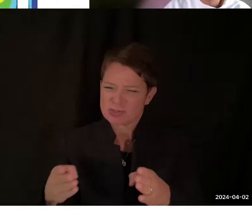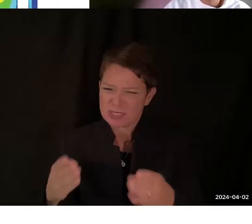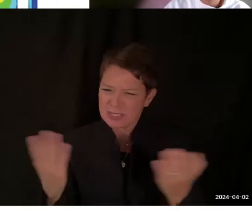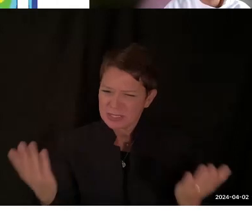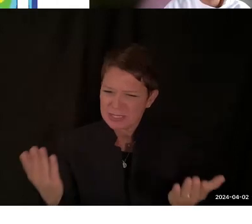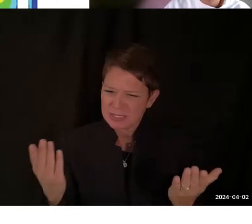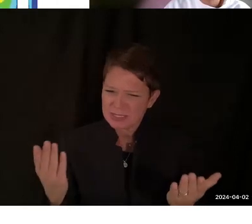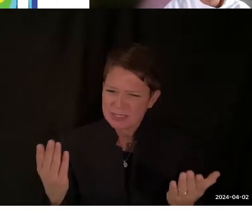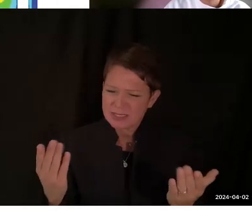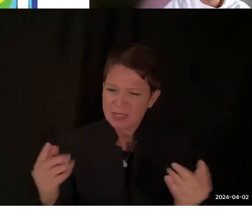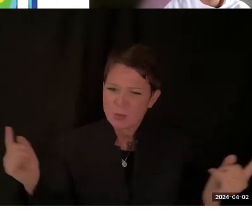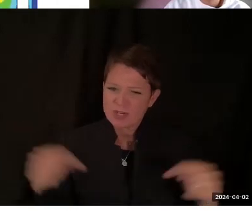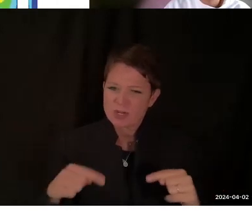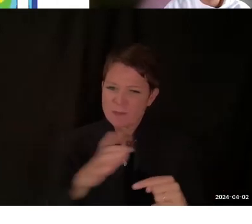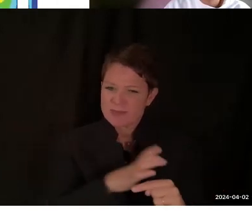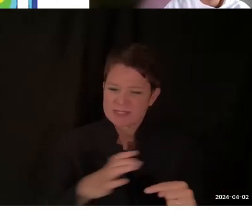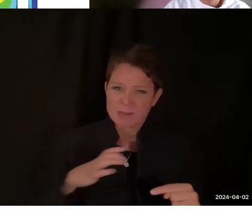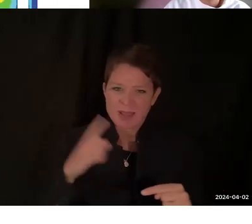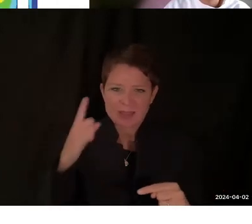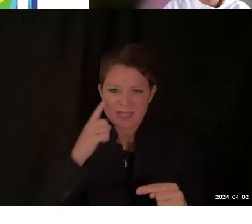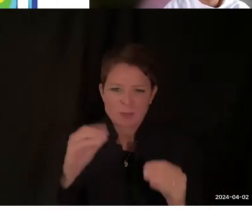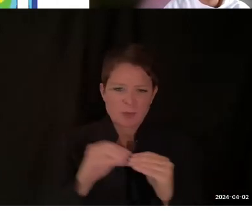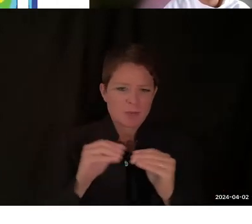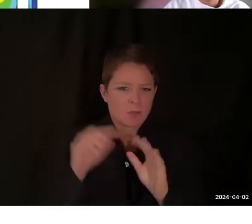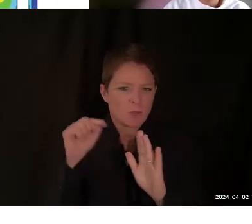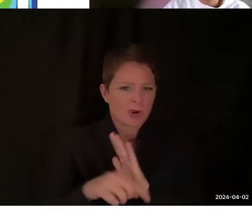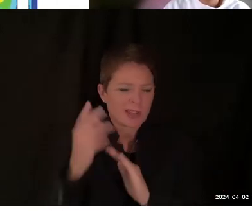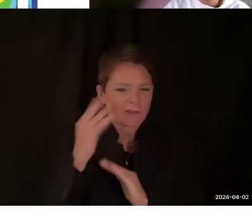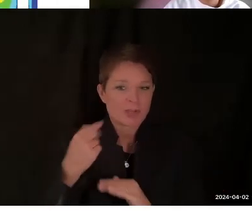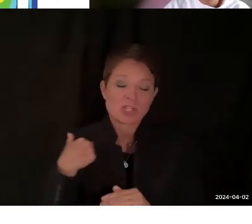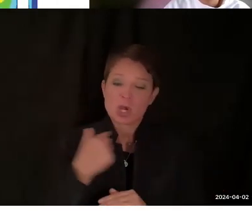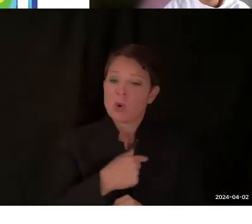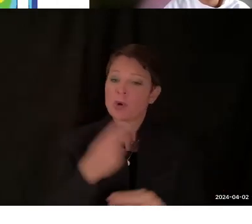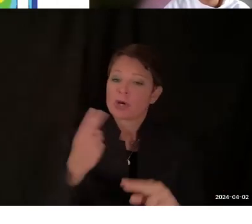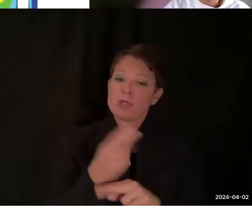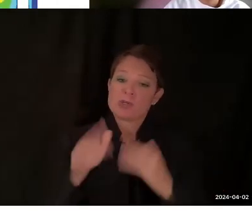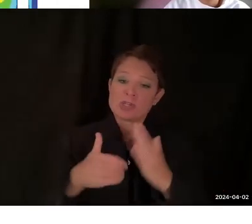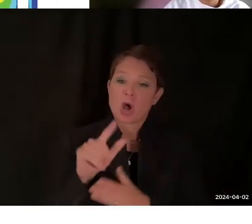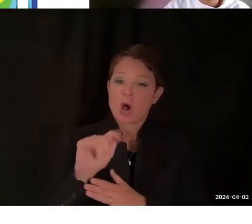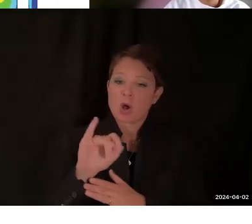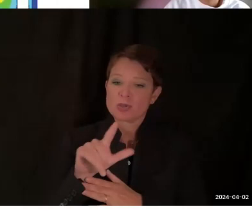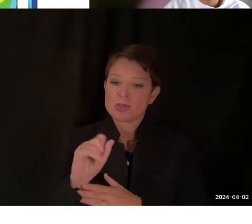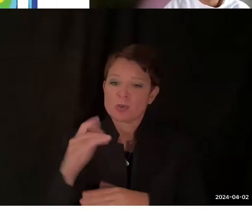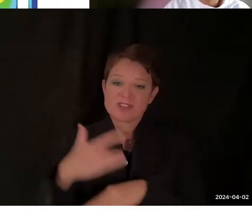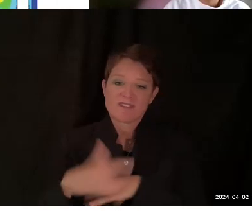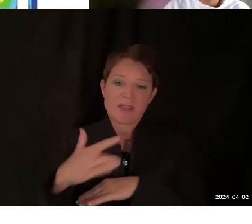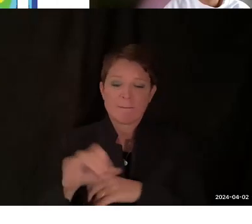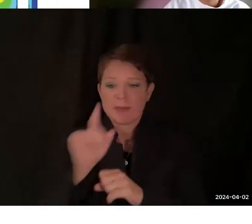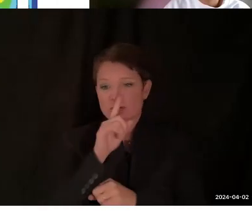when you come to this committee, I think we need a little more information than we're going to use all the tools available to us